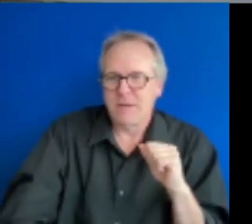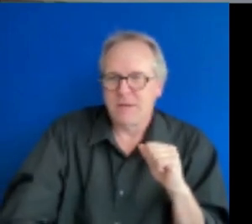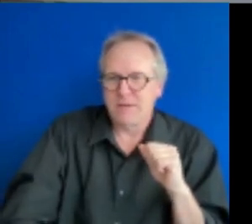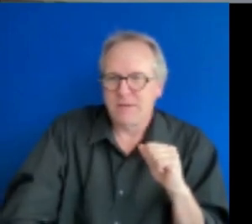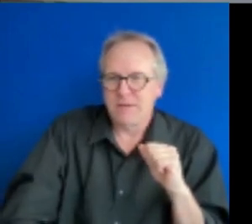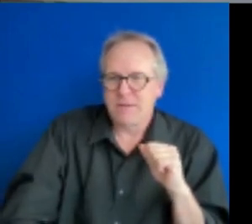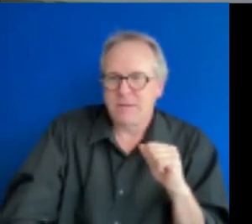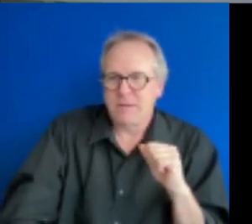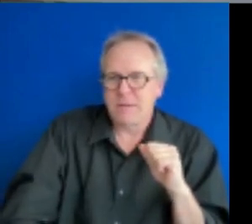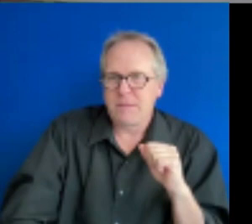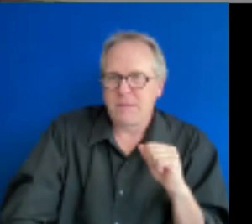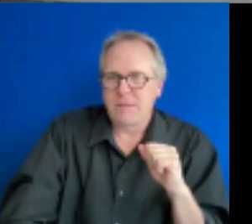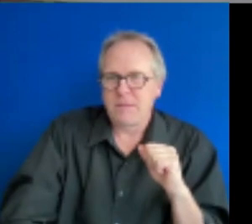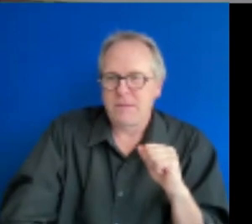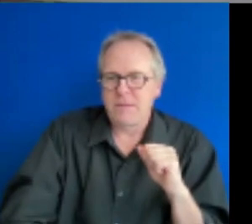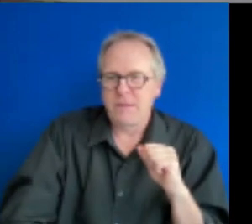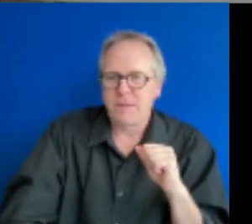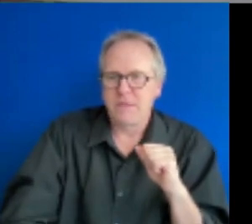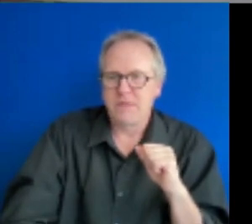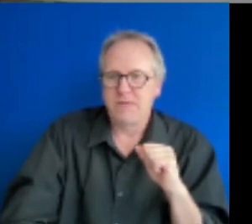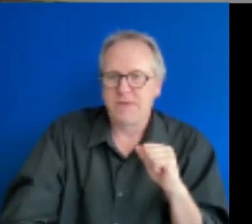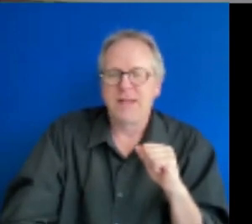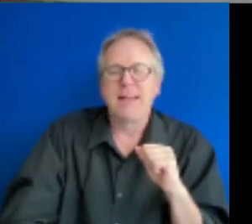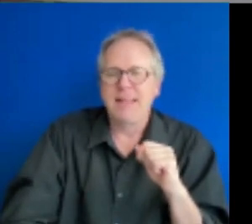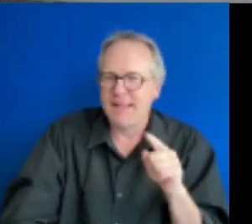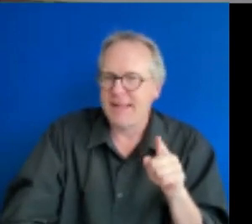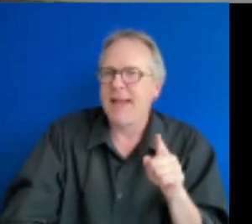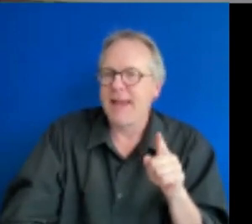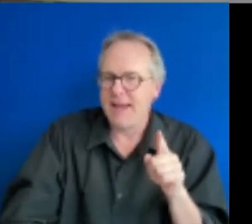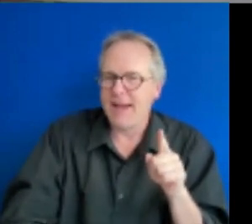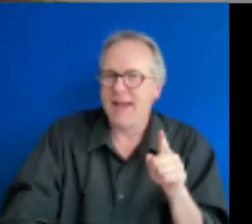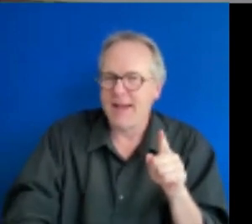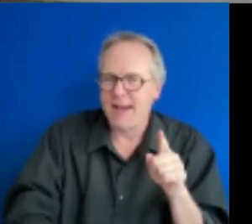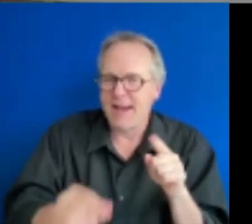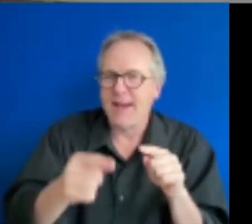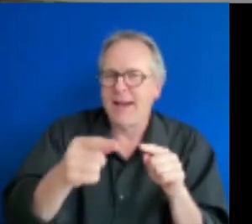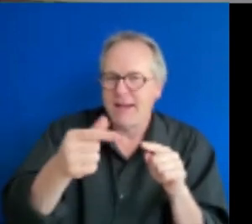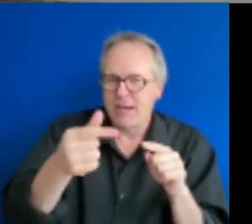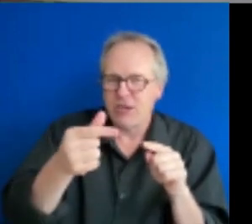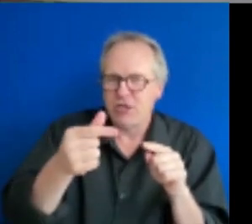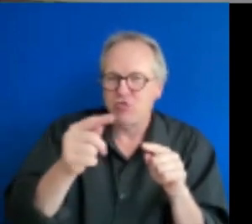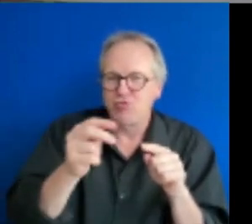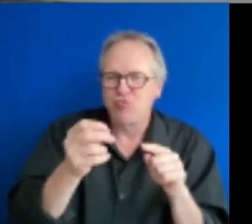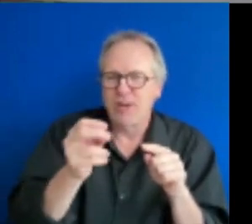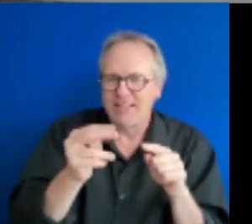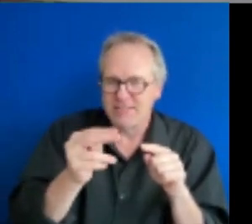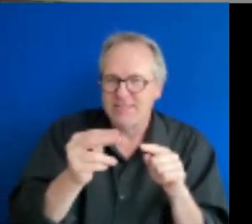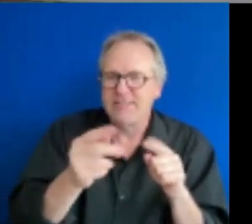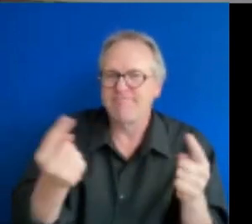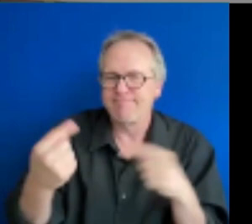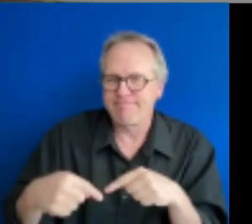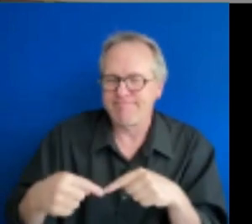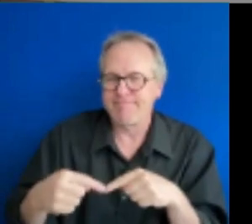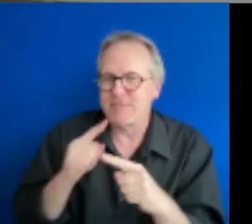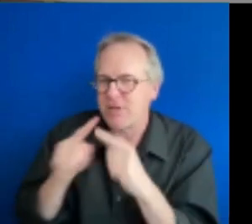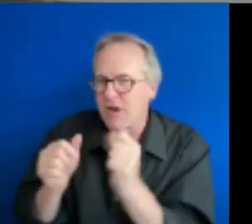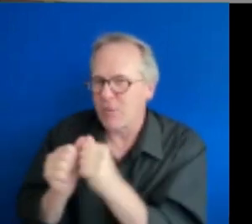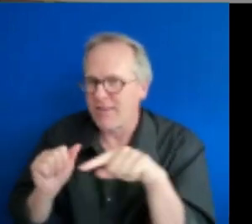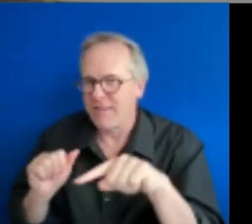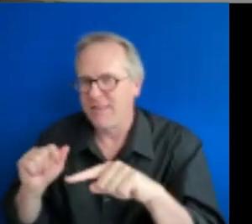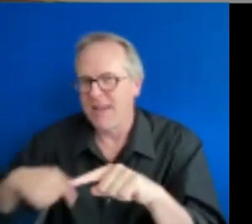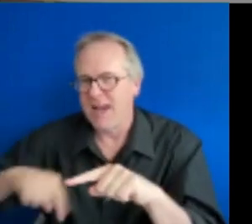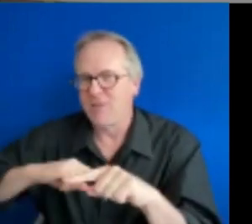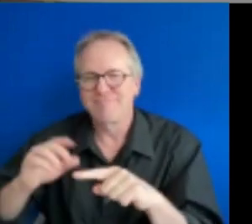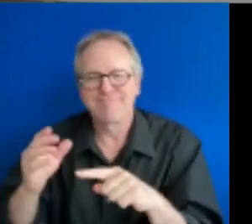accessibility task force. Yes, we've had Gretchen talk to our accessibility task force. I'm really